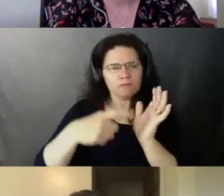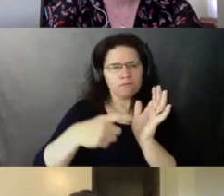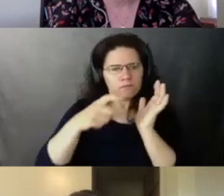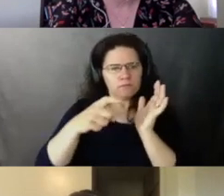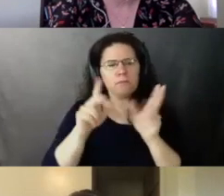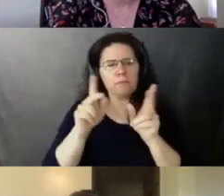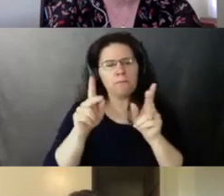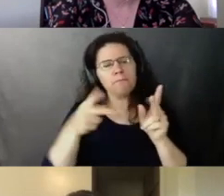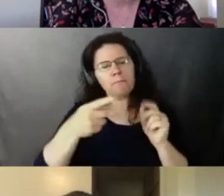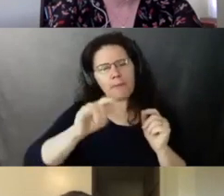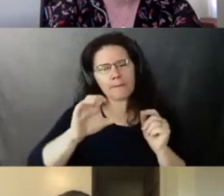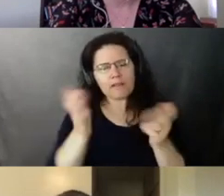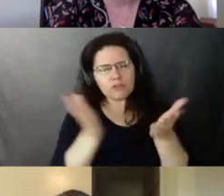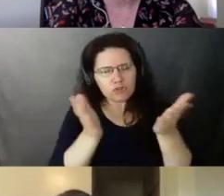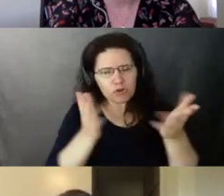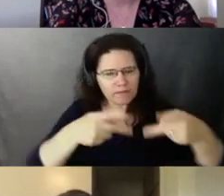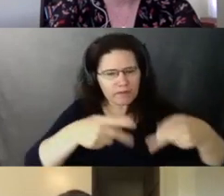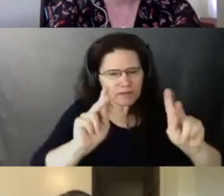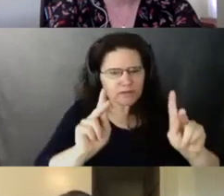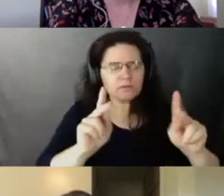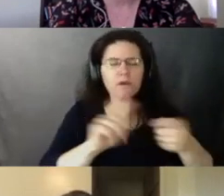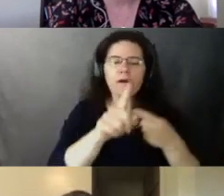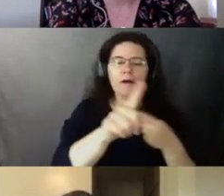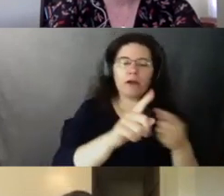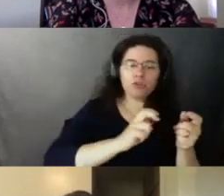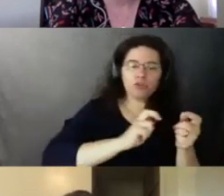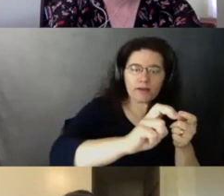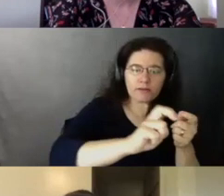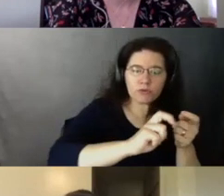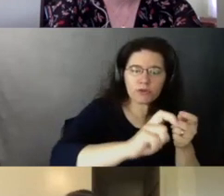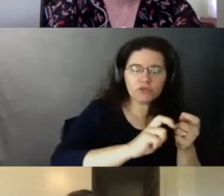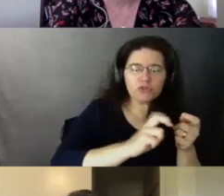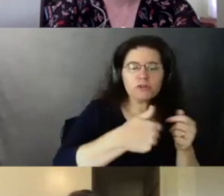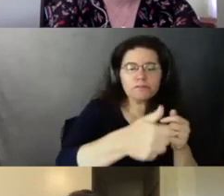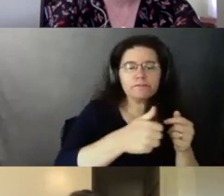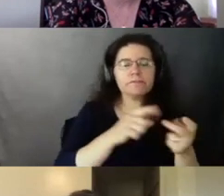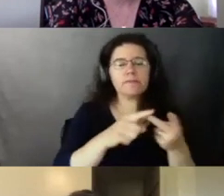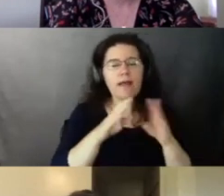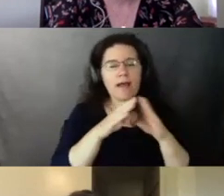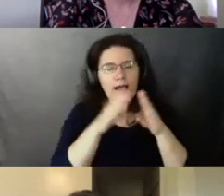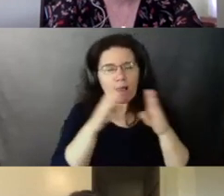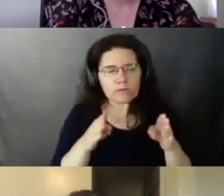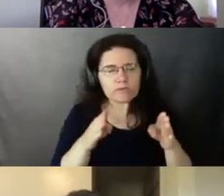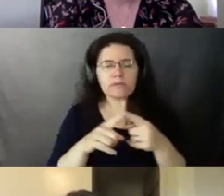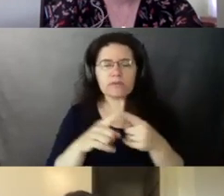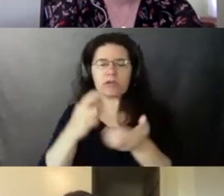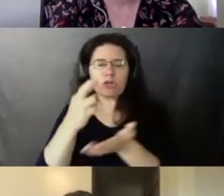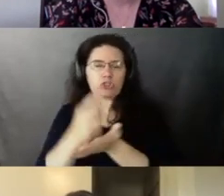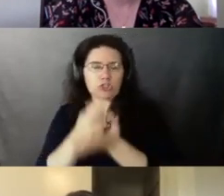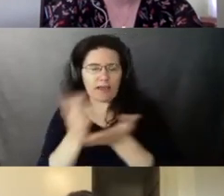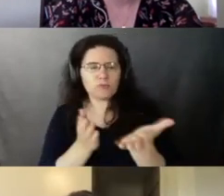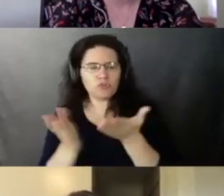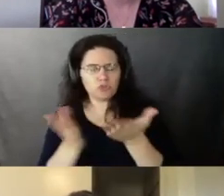such as transportation, housing, and rehab services. Section